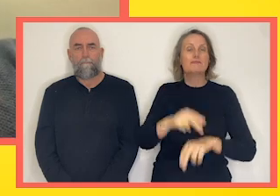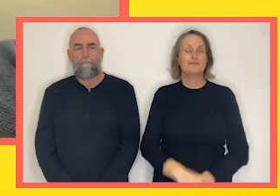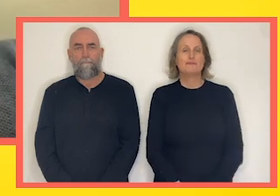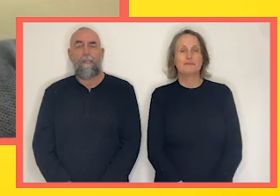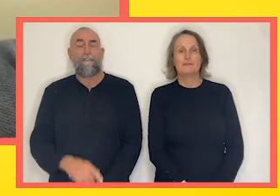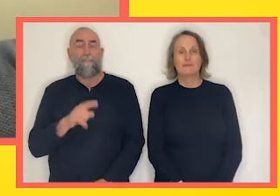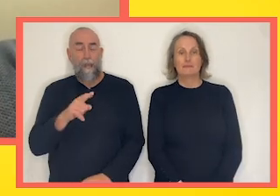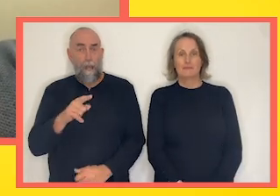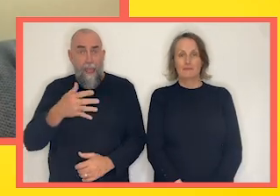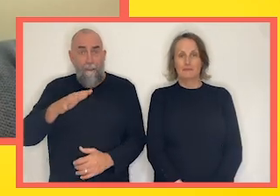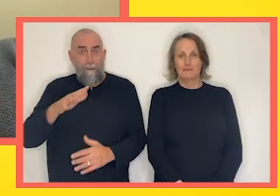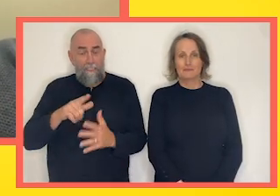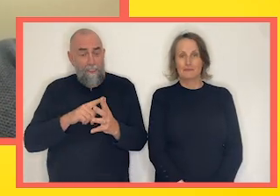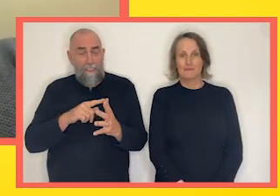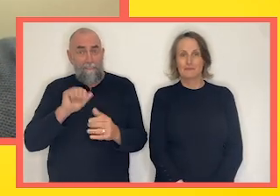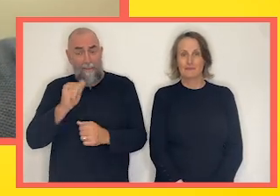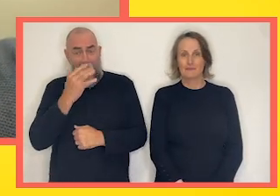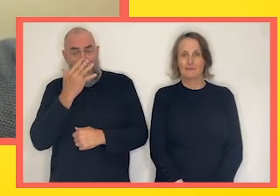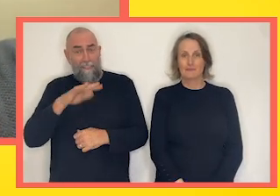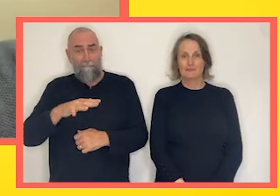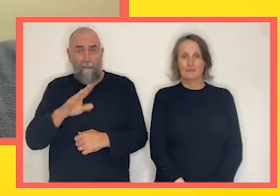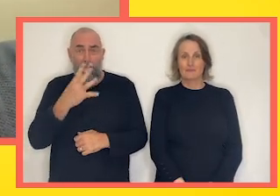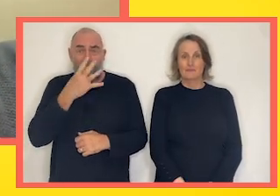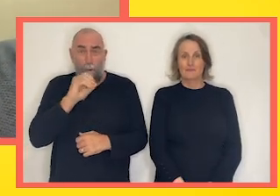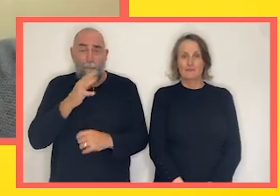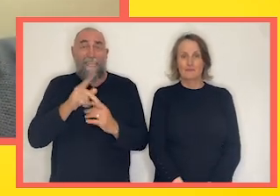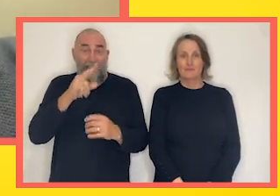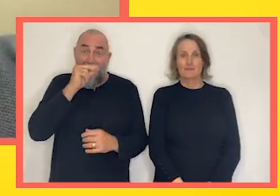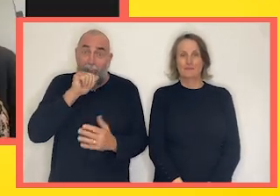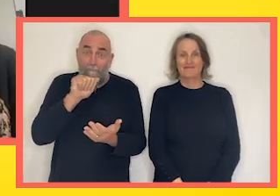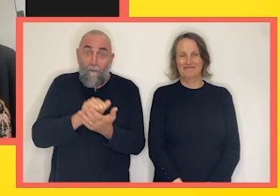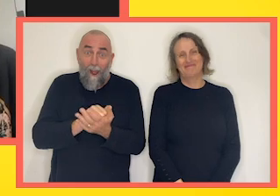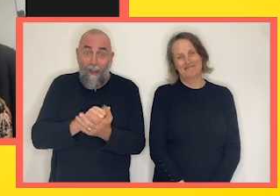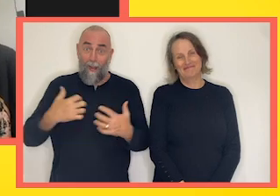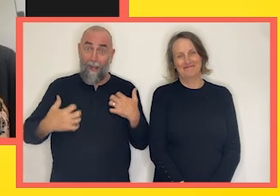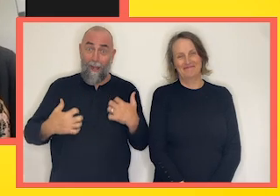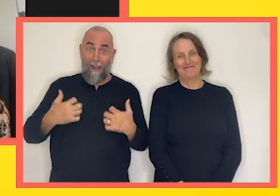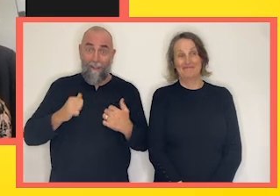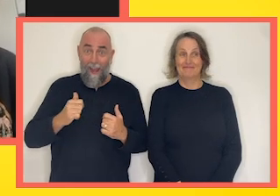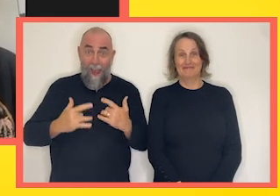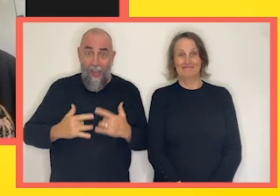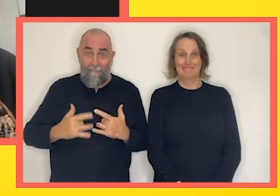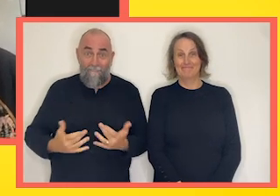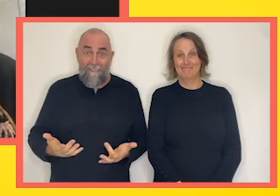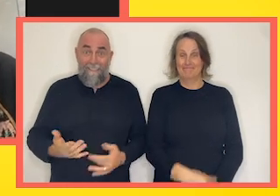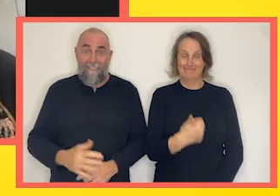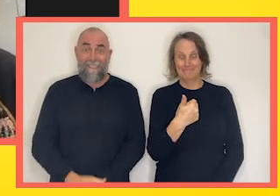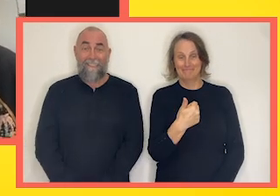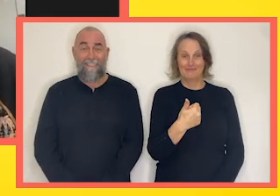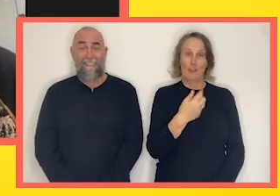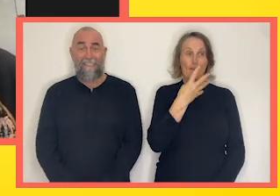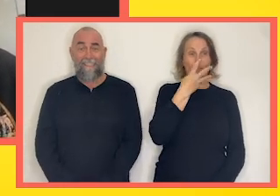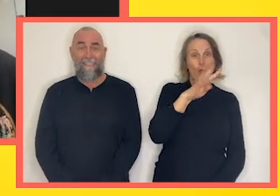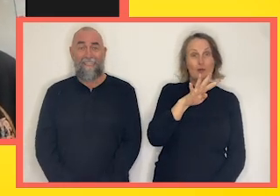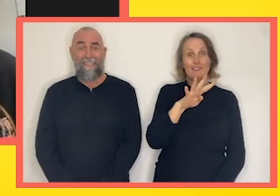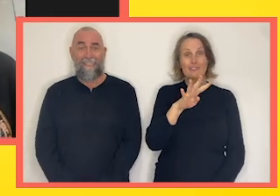40, so they're incredibly young and full of life then? Yeah. Like, isn't 40